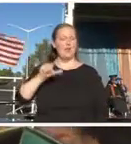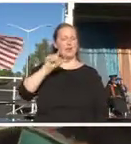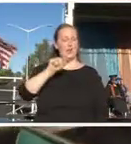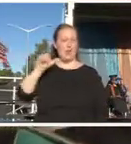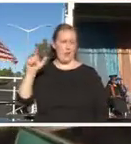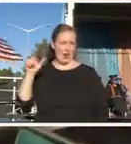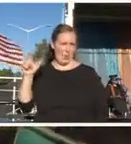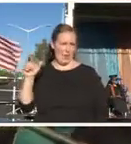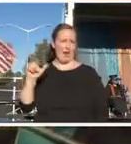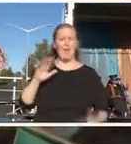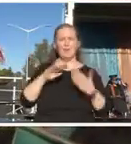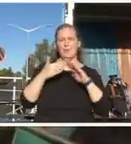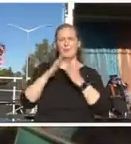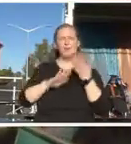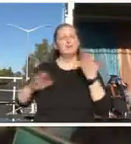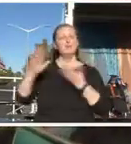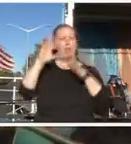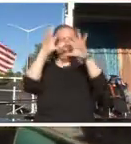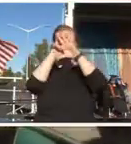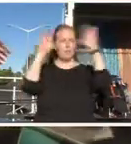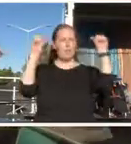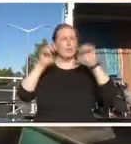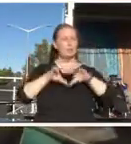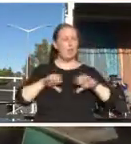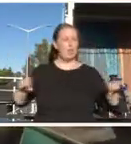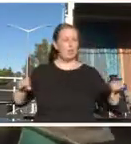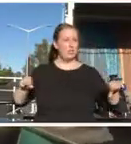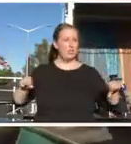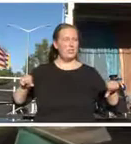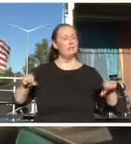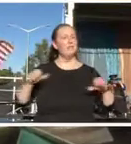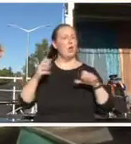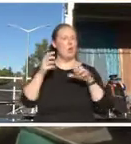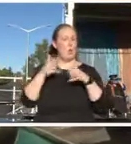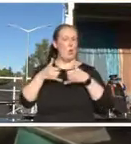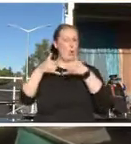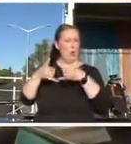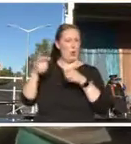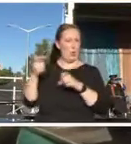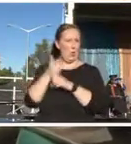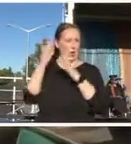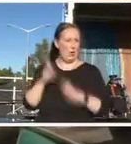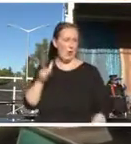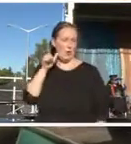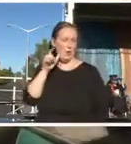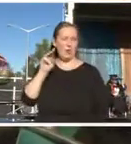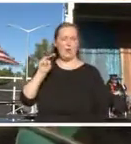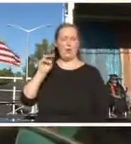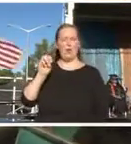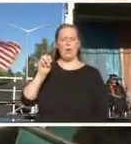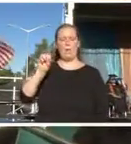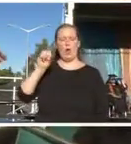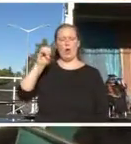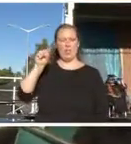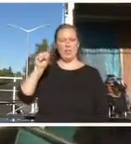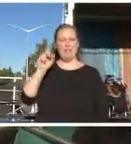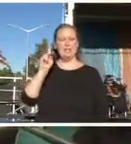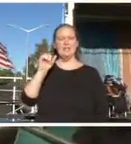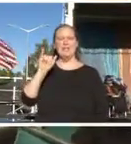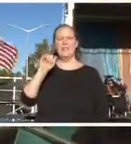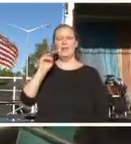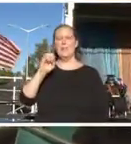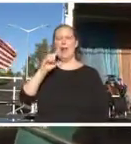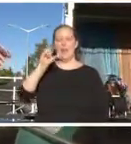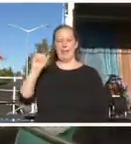2020-2021 Community College President Scholarship Award winner is Moses Kameli